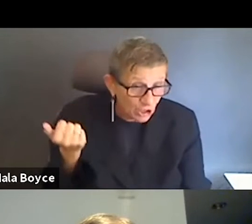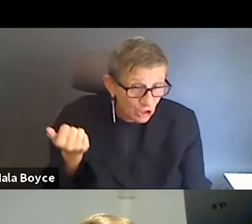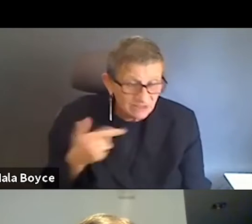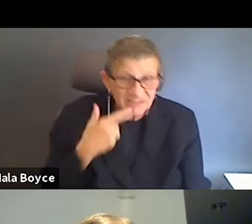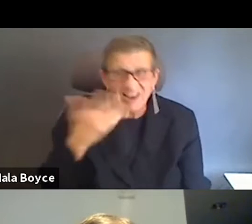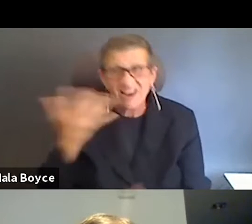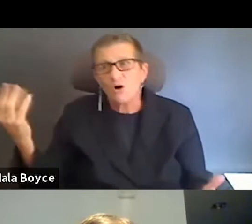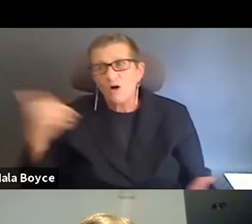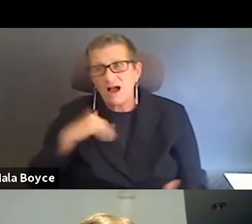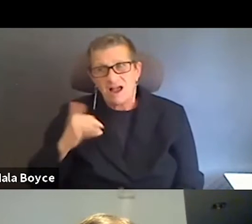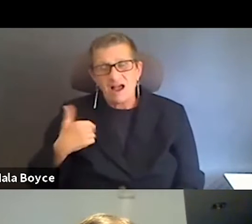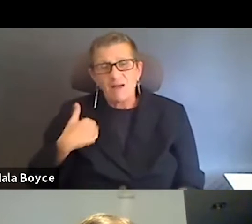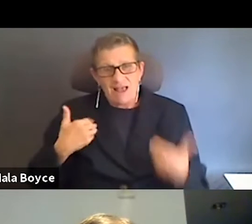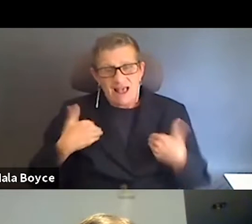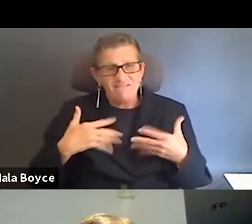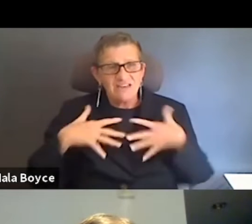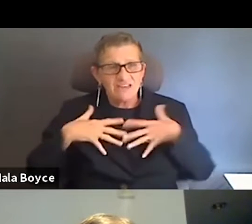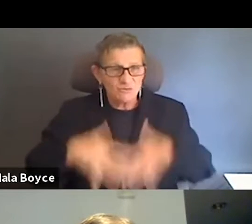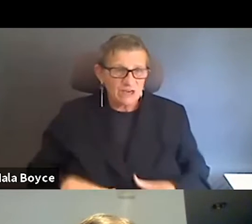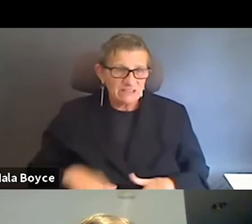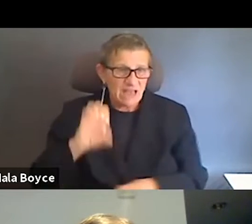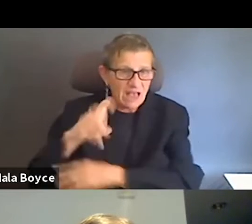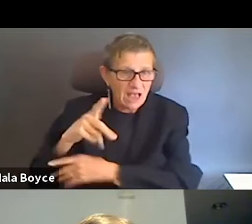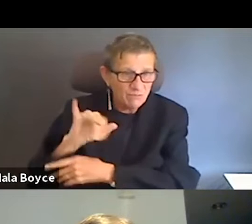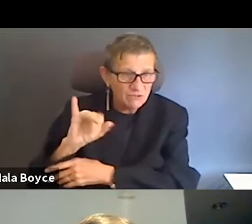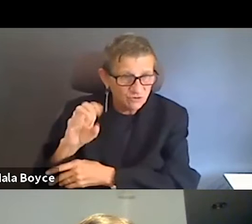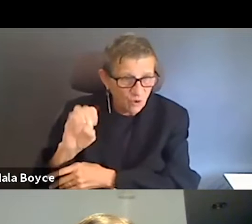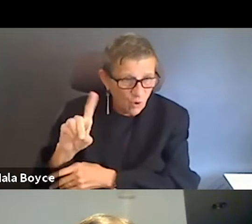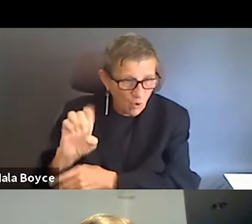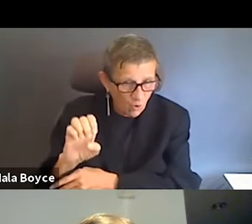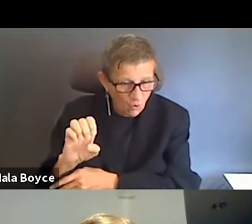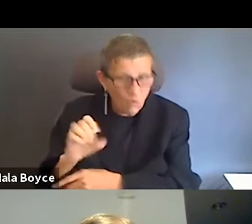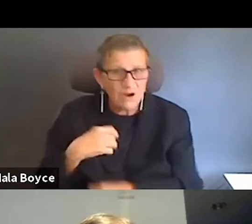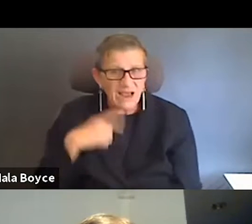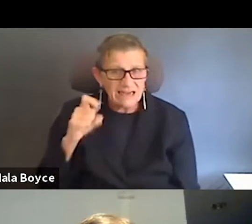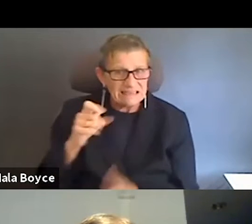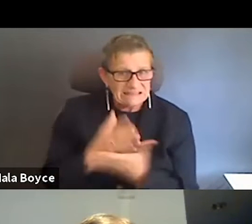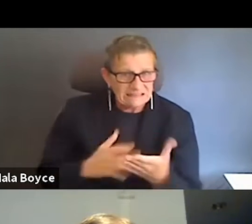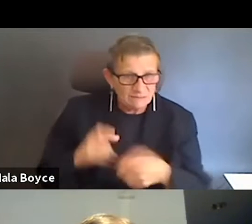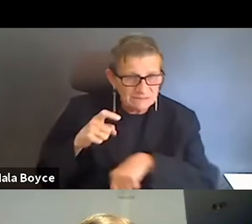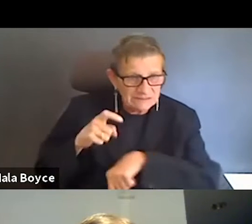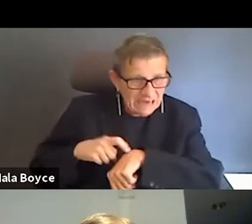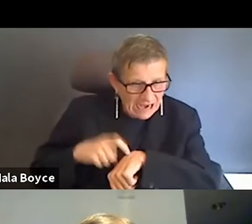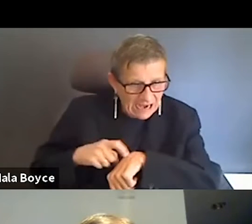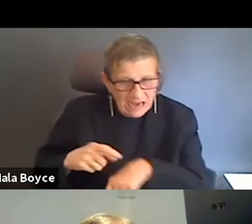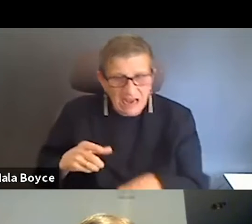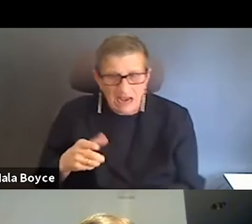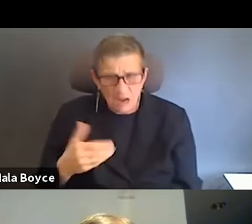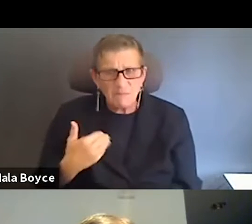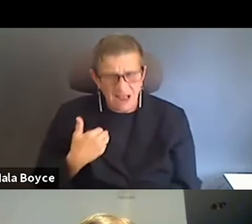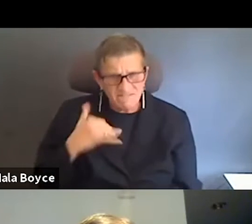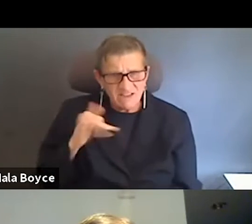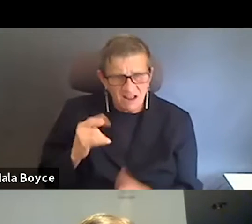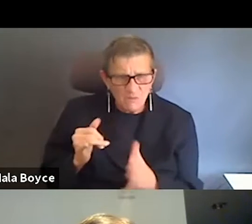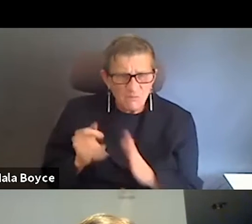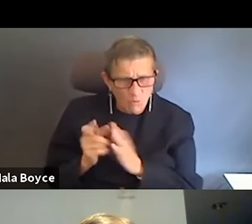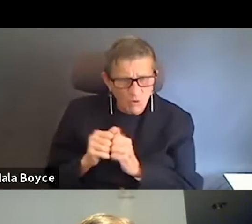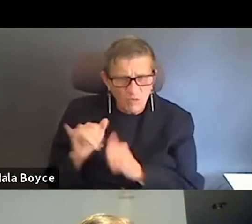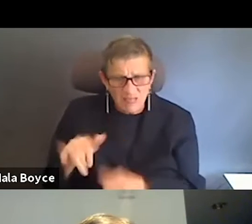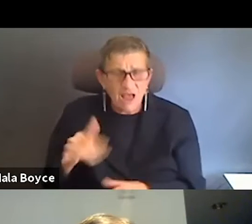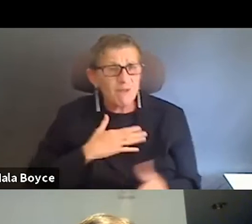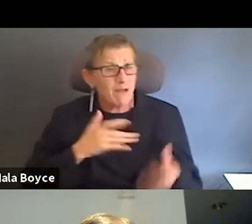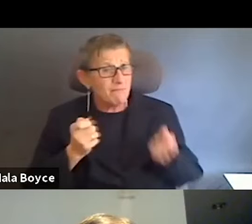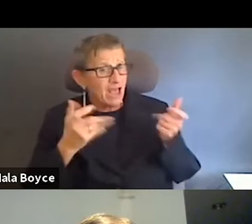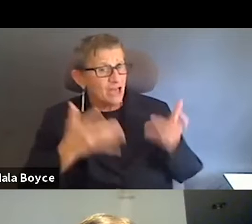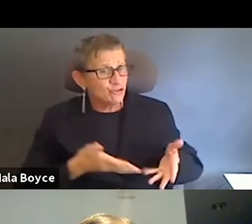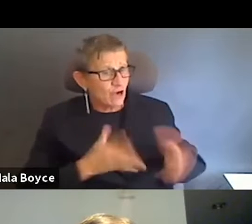depressive episode, I need some time. I have had a moment with that my manager allowed me to